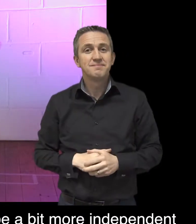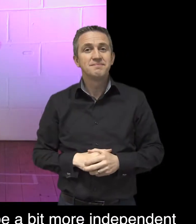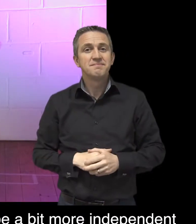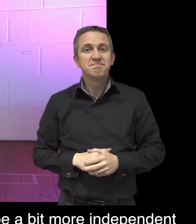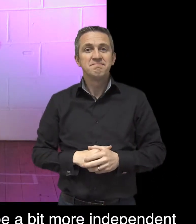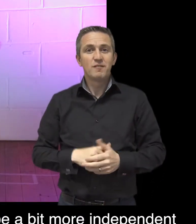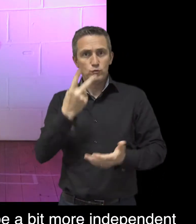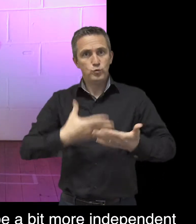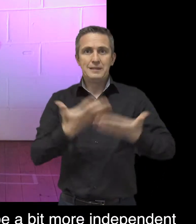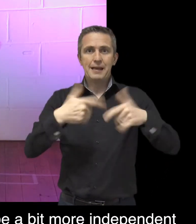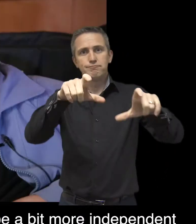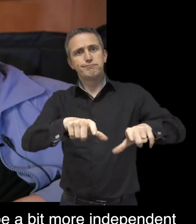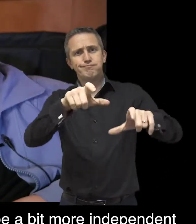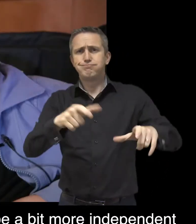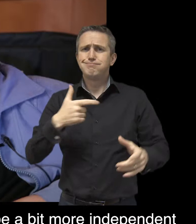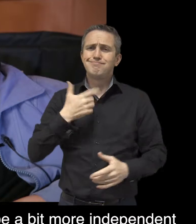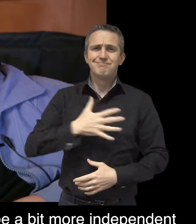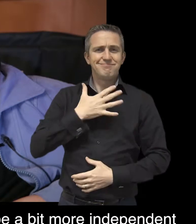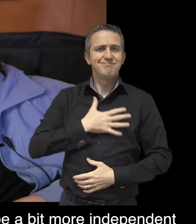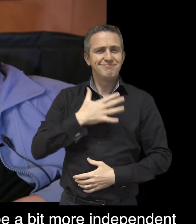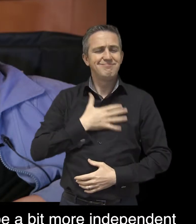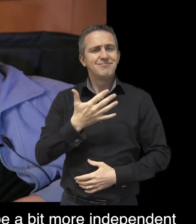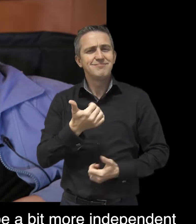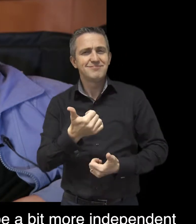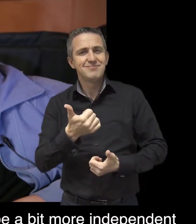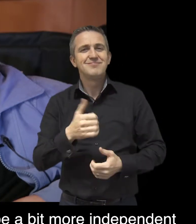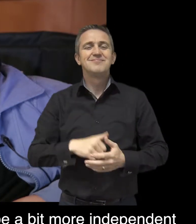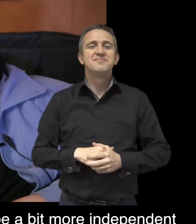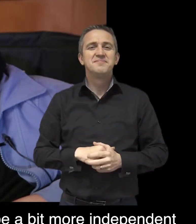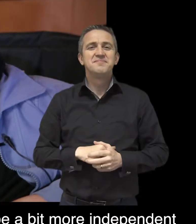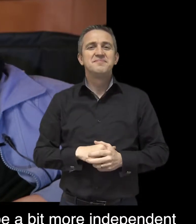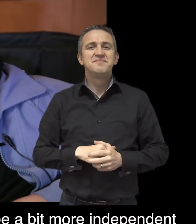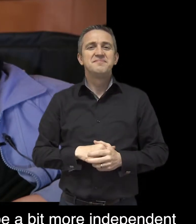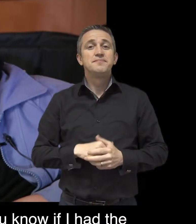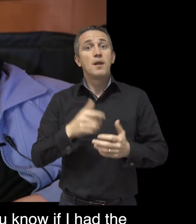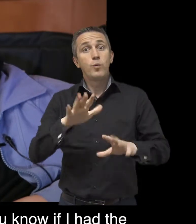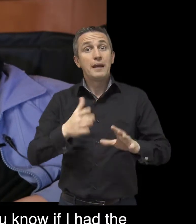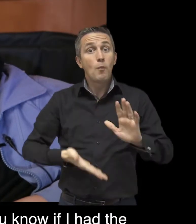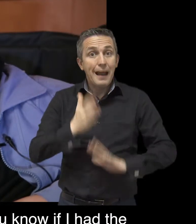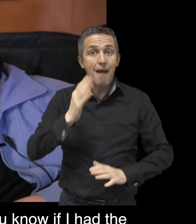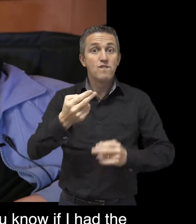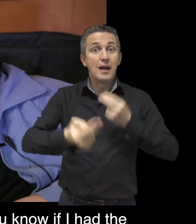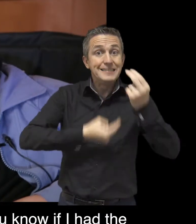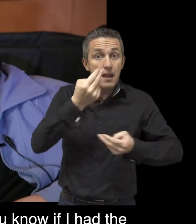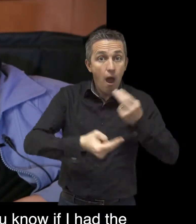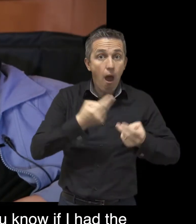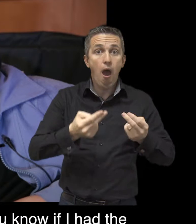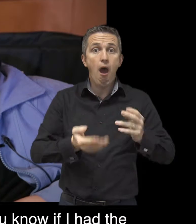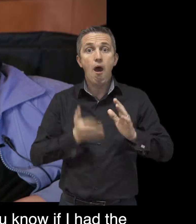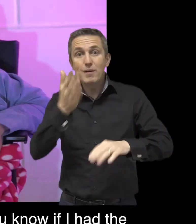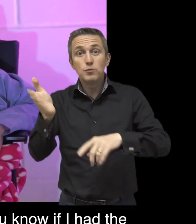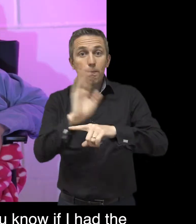I really enjoyed it. And then we went to dinner, and we went to pictures,